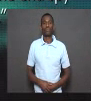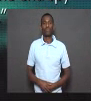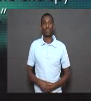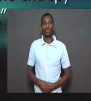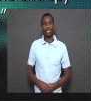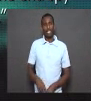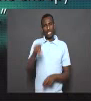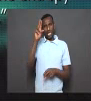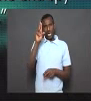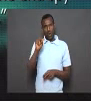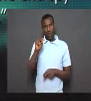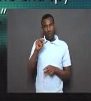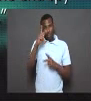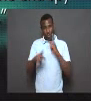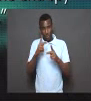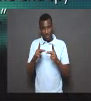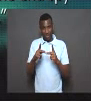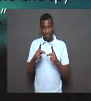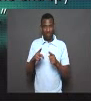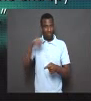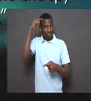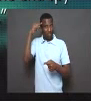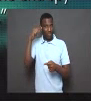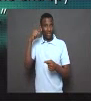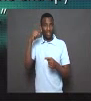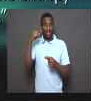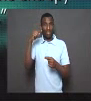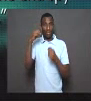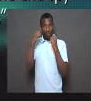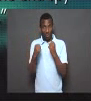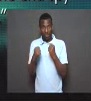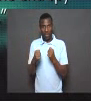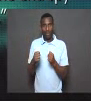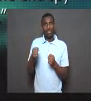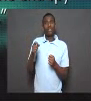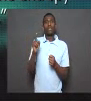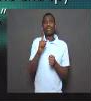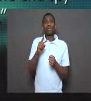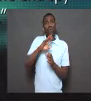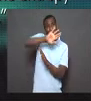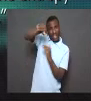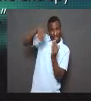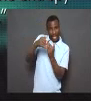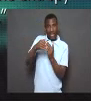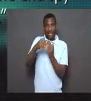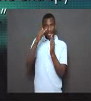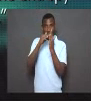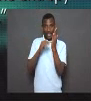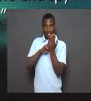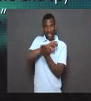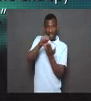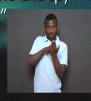states no process is possible in which there is an overall